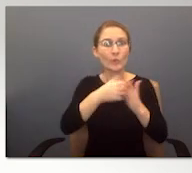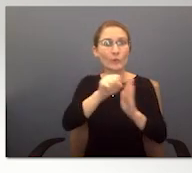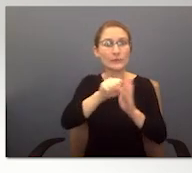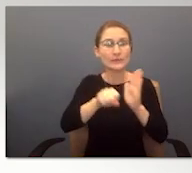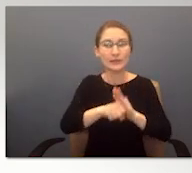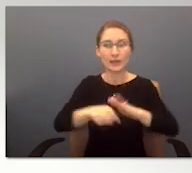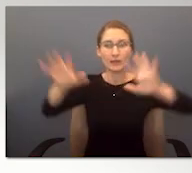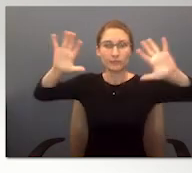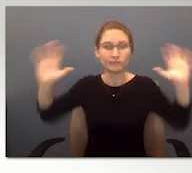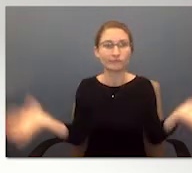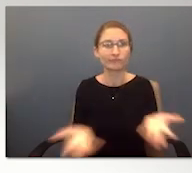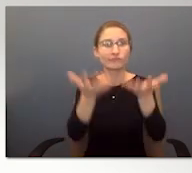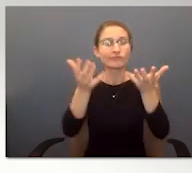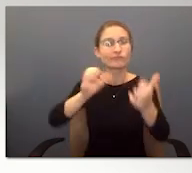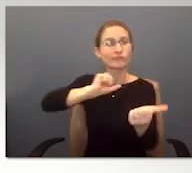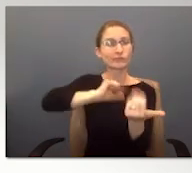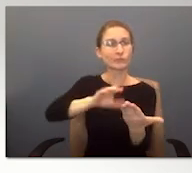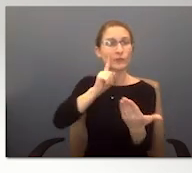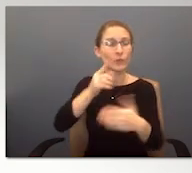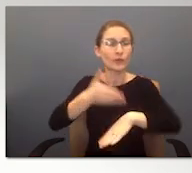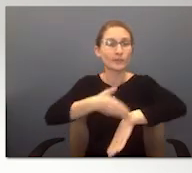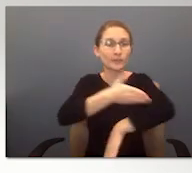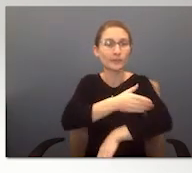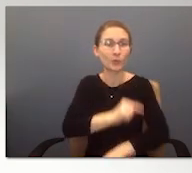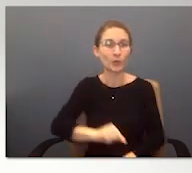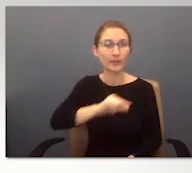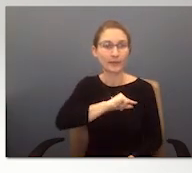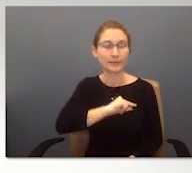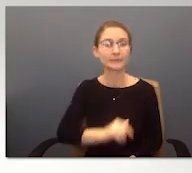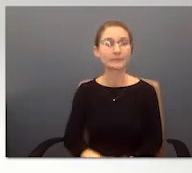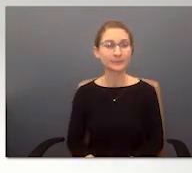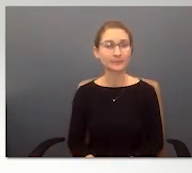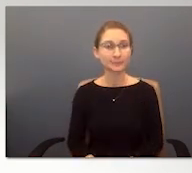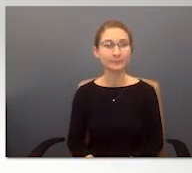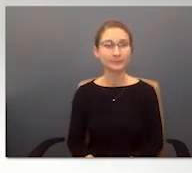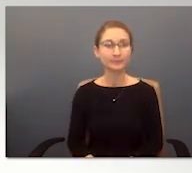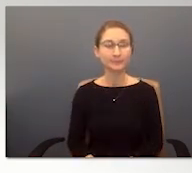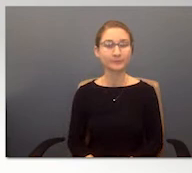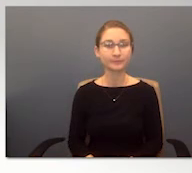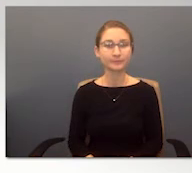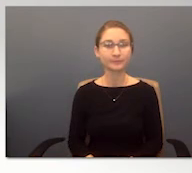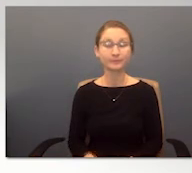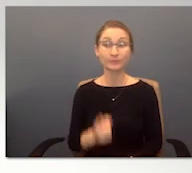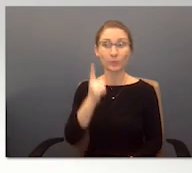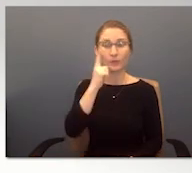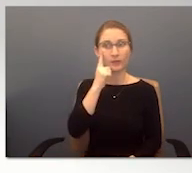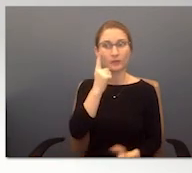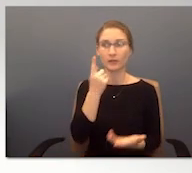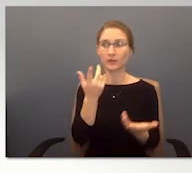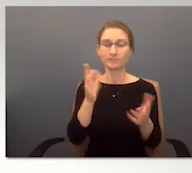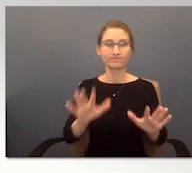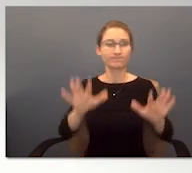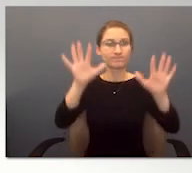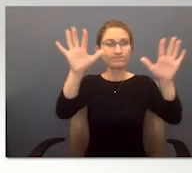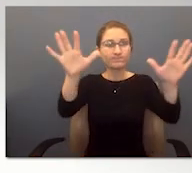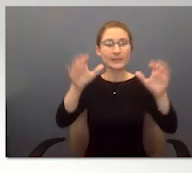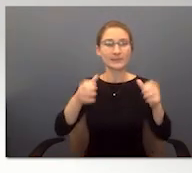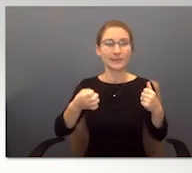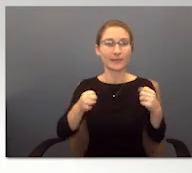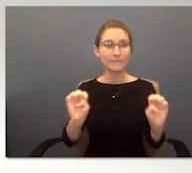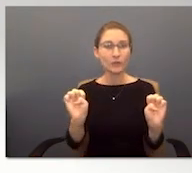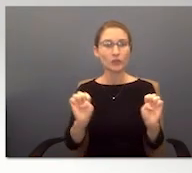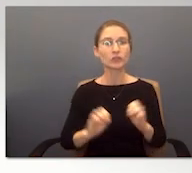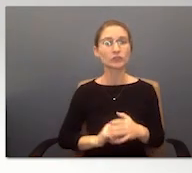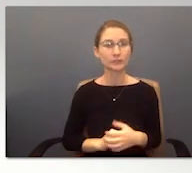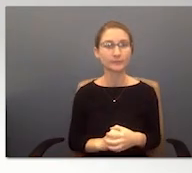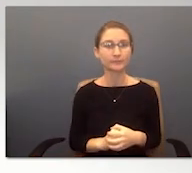approach of quality improvement that will help inform us as policymakers. And we think that this is a really worthwhile effort. The medical